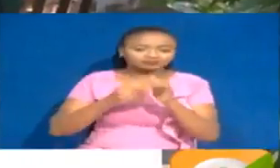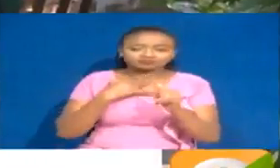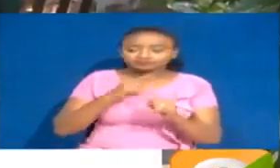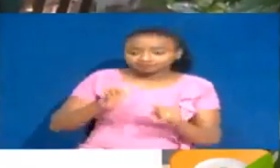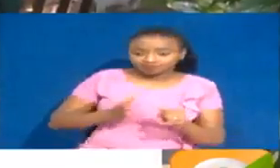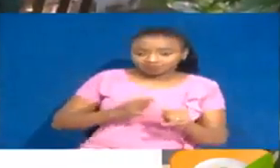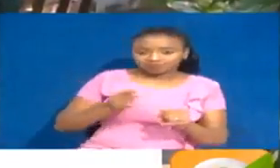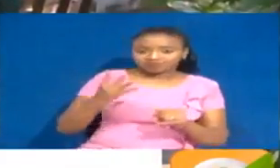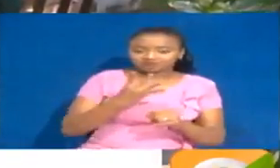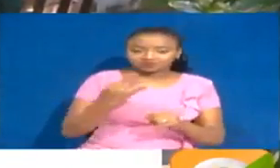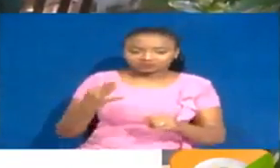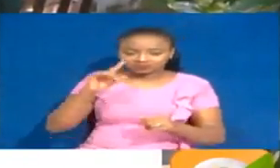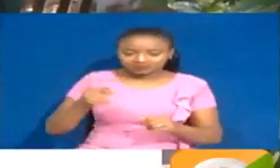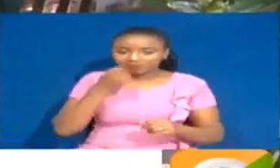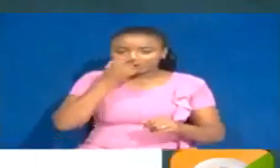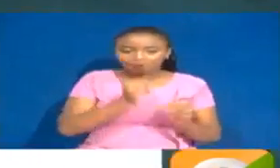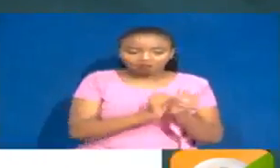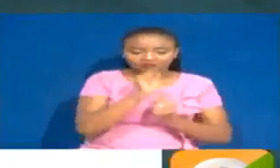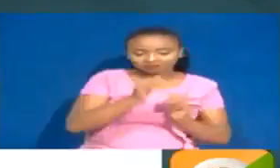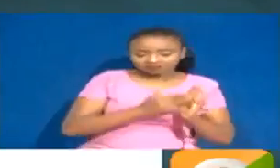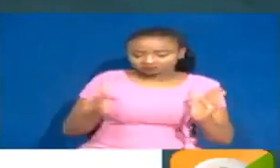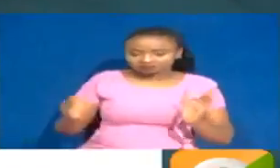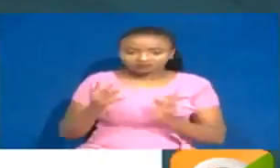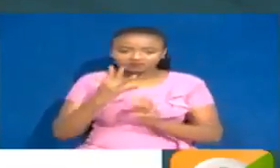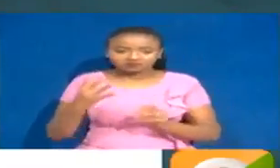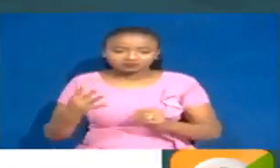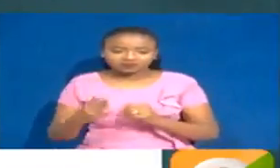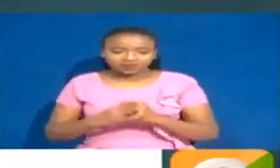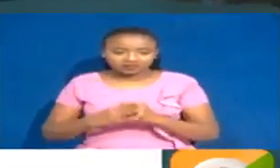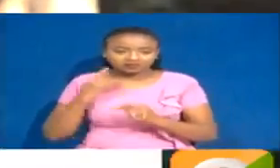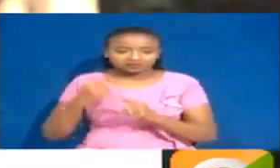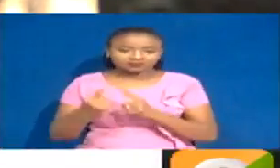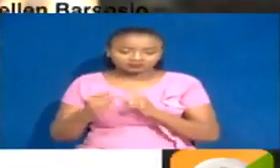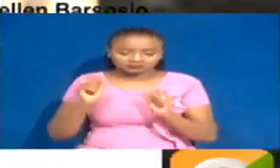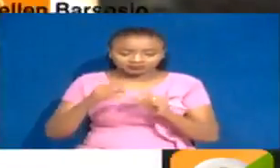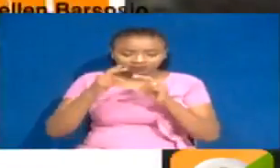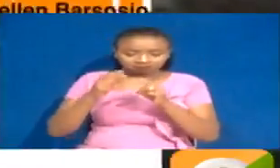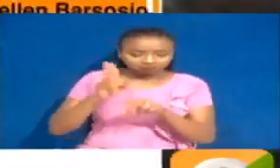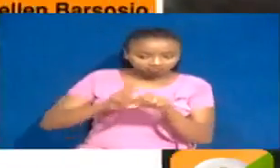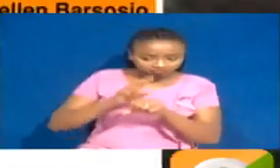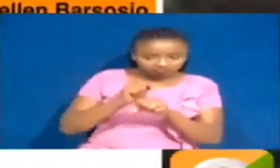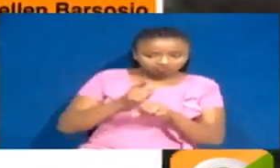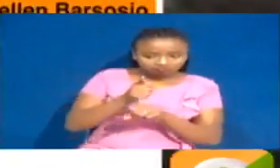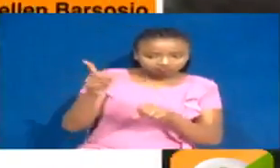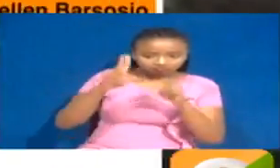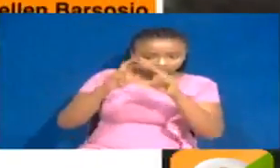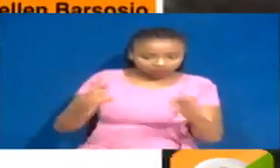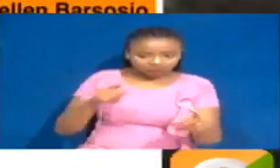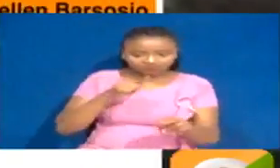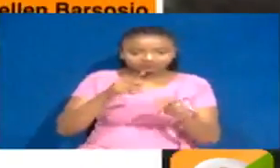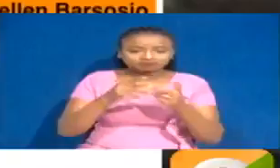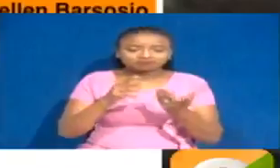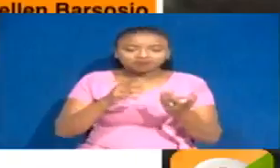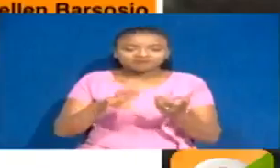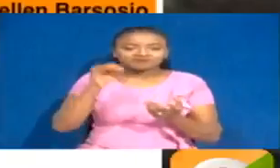women aged 15 to 49 years in Mfangano and Rusinga Islands. At the end of the 3 years of this study, then we